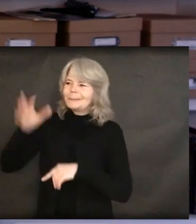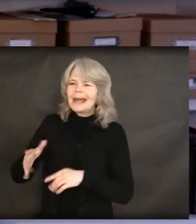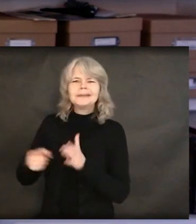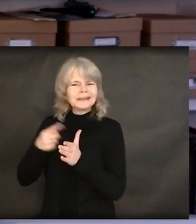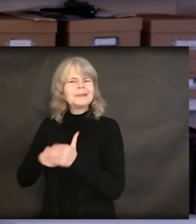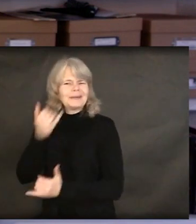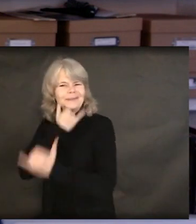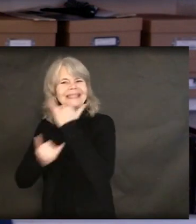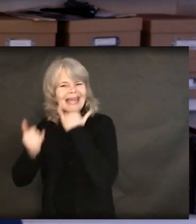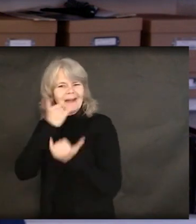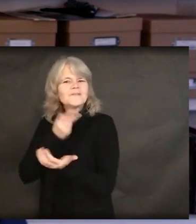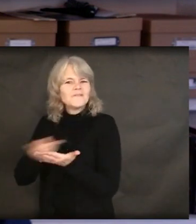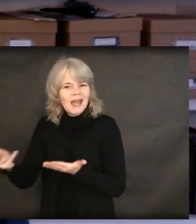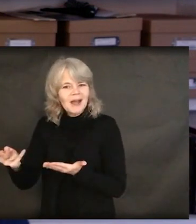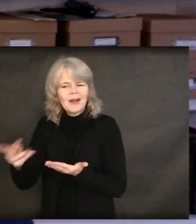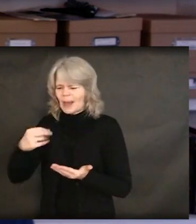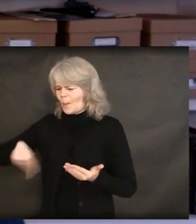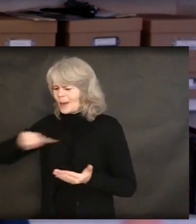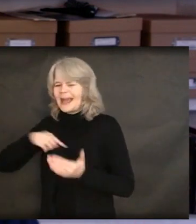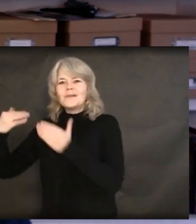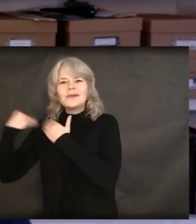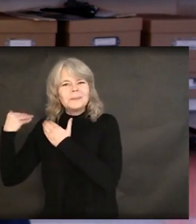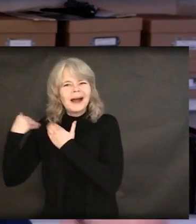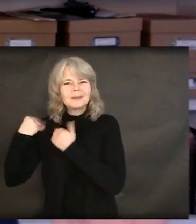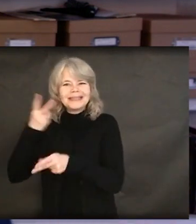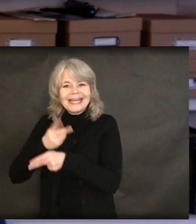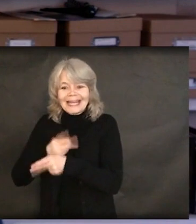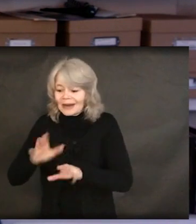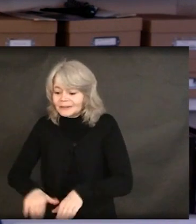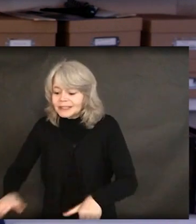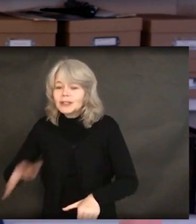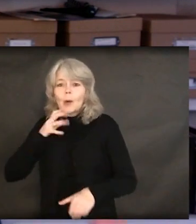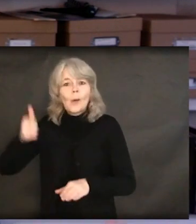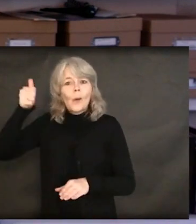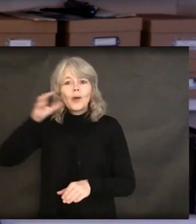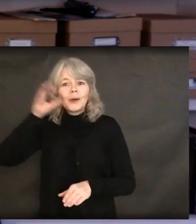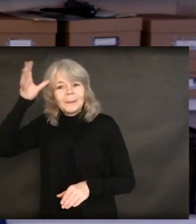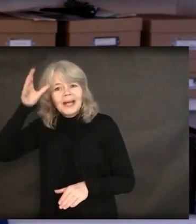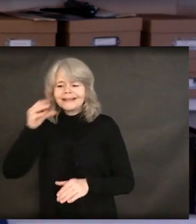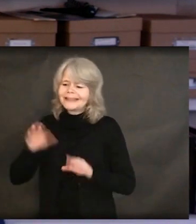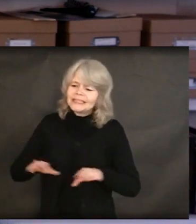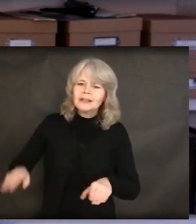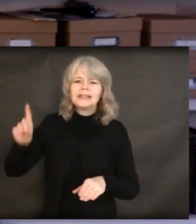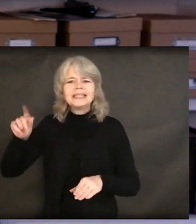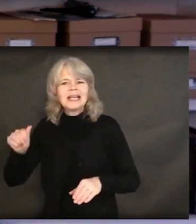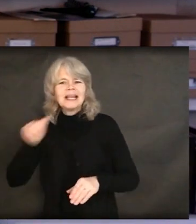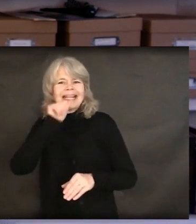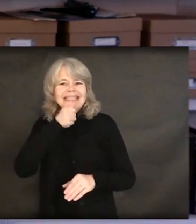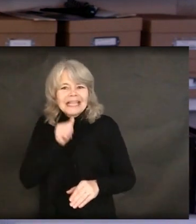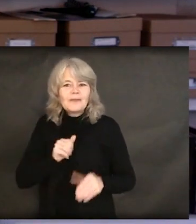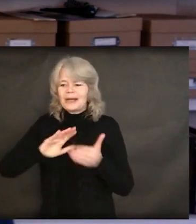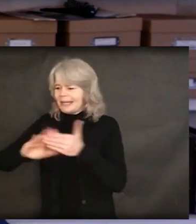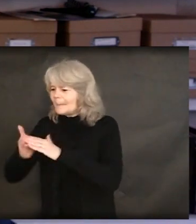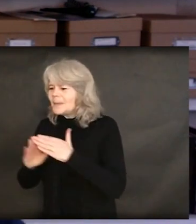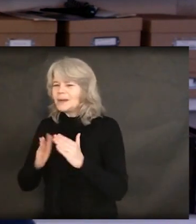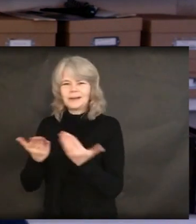short? Doesn't he know that some of us have obligations to children and elderly parents and disabled children and suffering